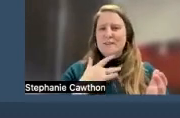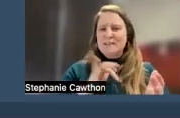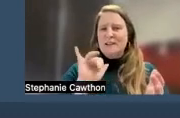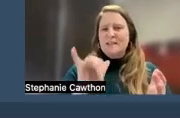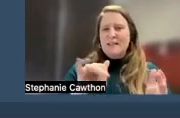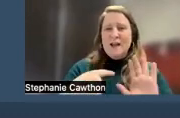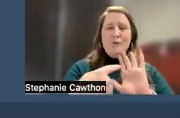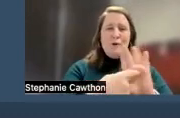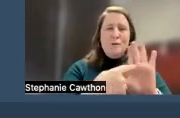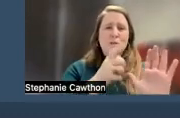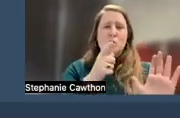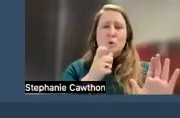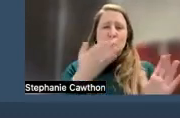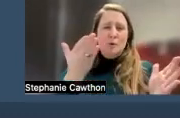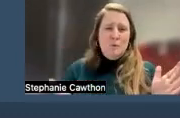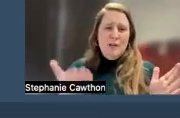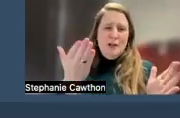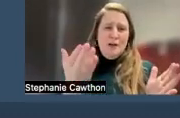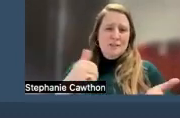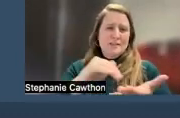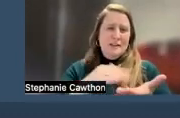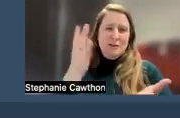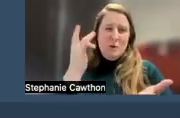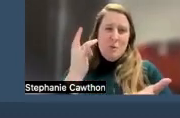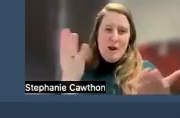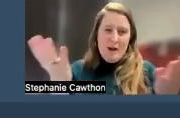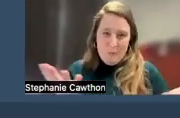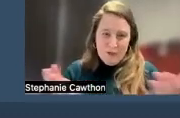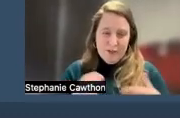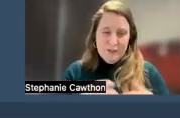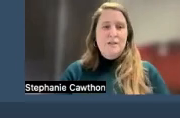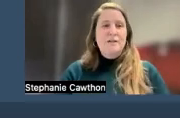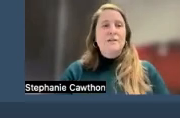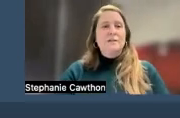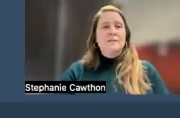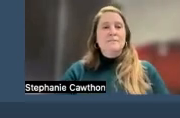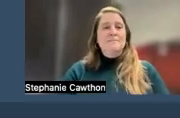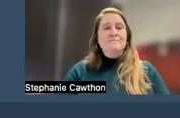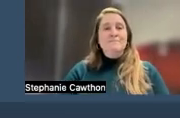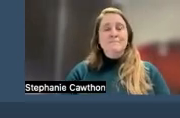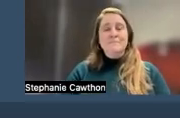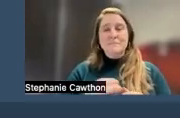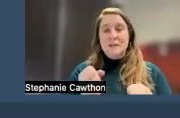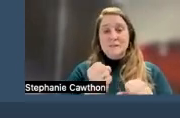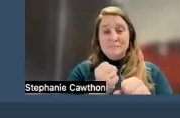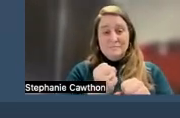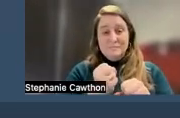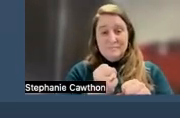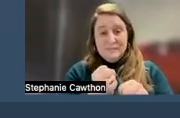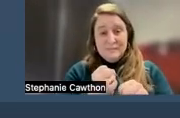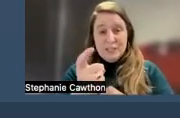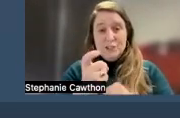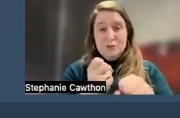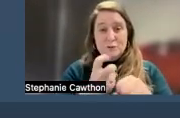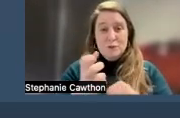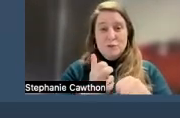beautiful. It's really well done. And I feel like this represents who we are as a center and why we're here.